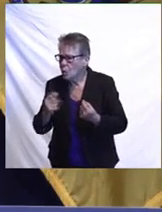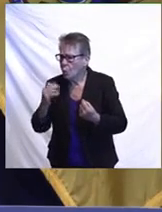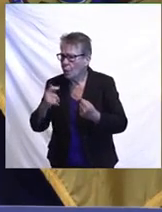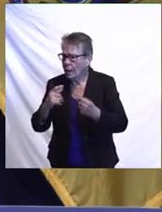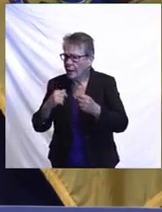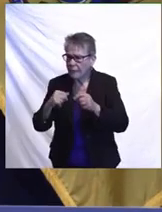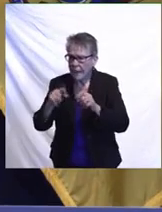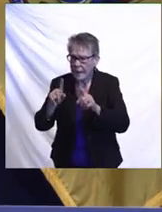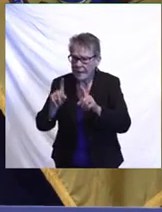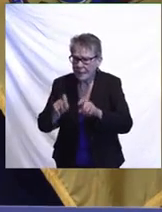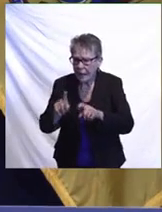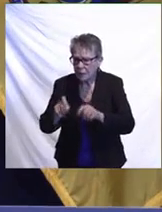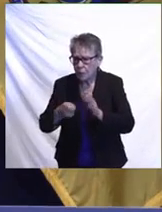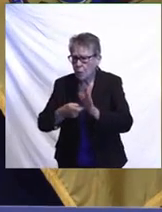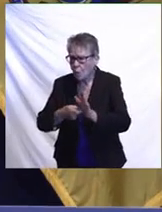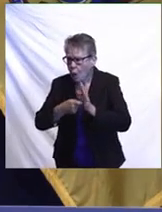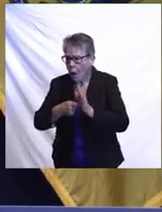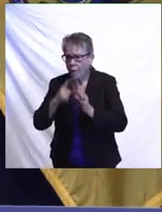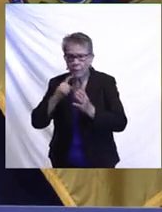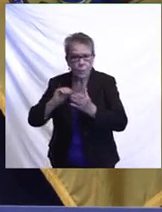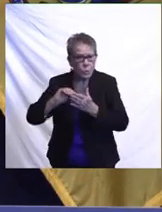On the second, no.